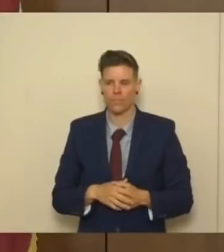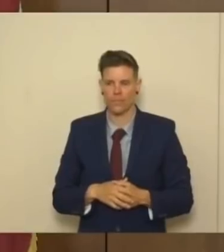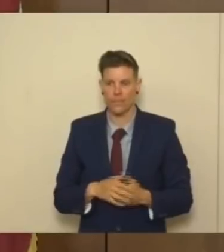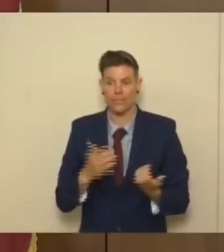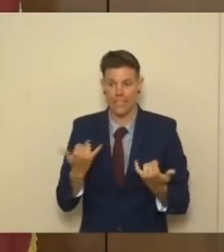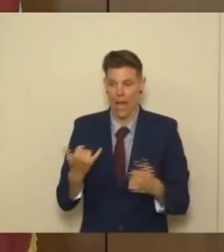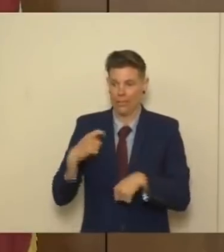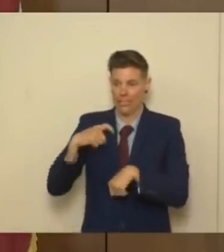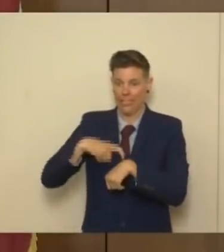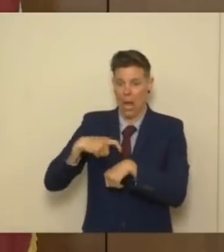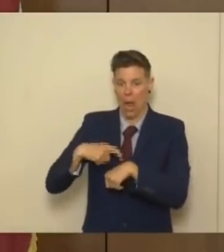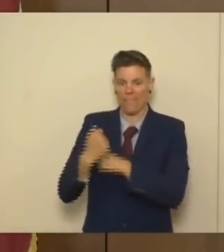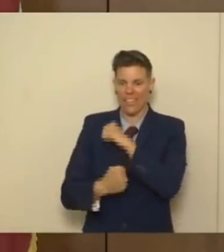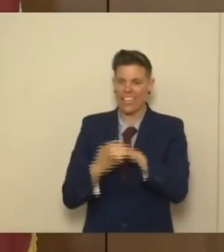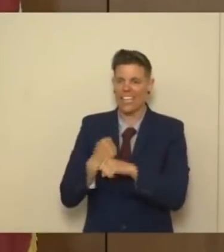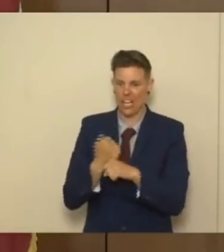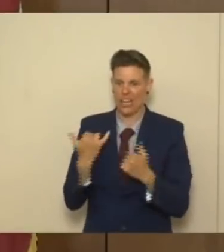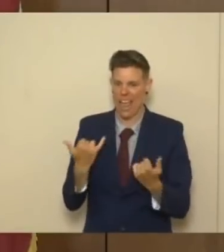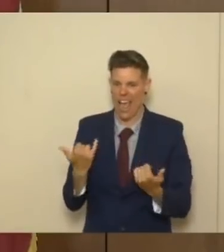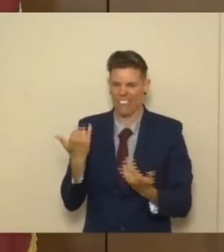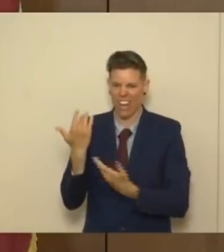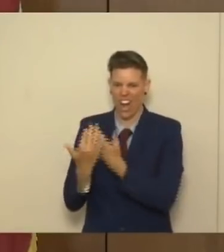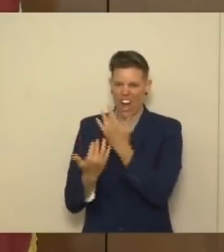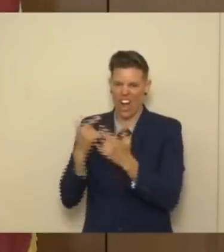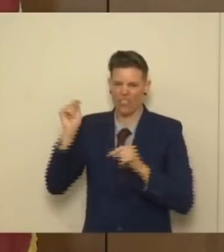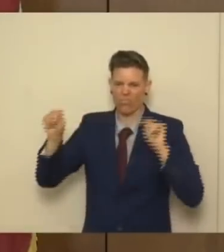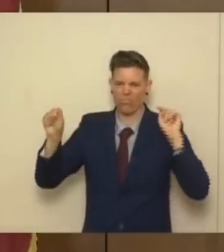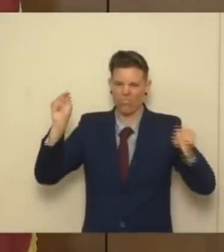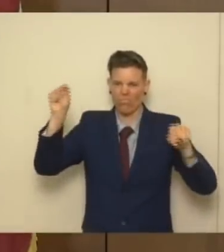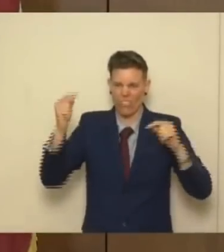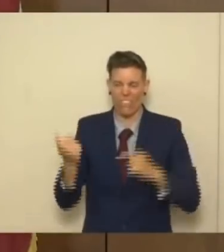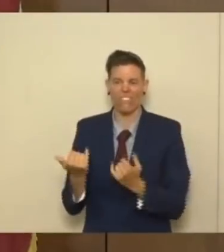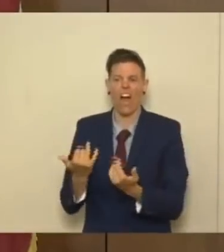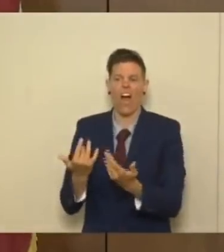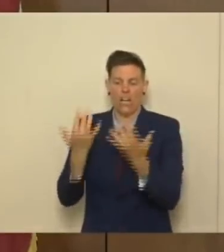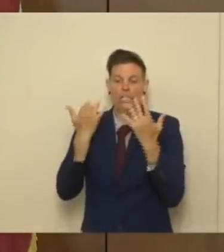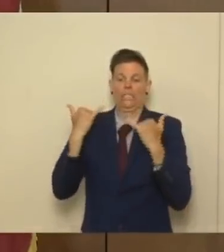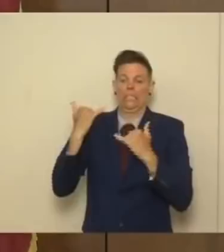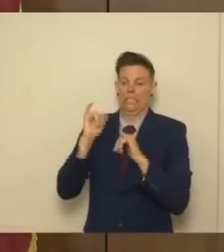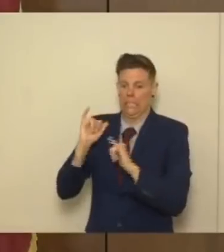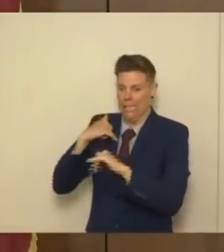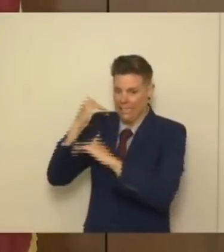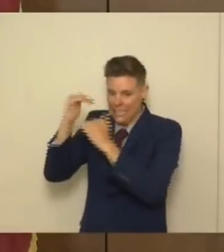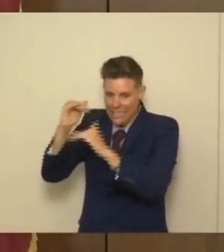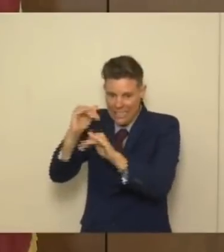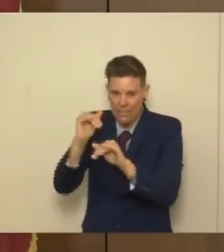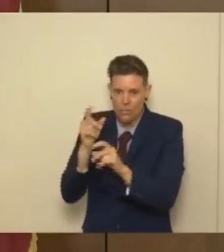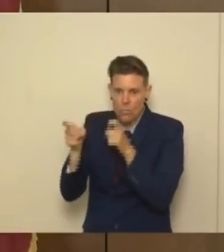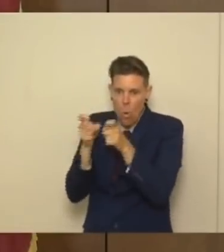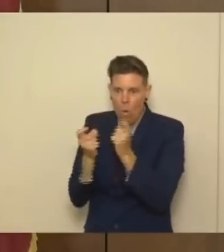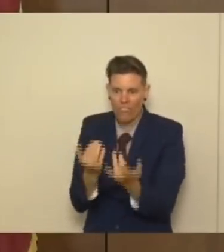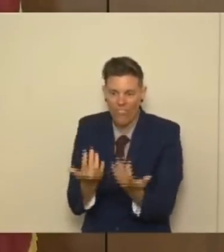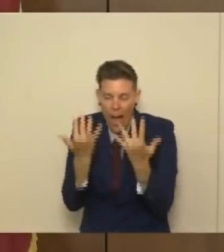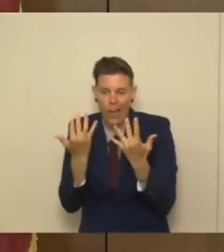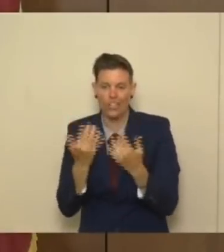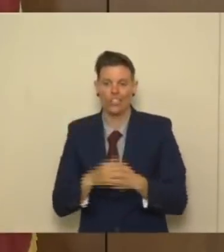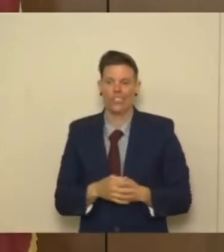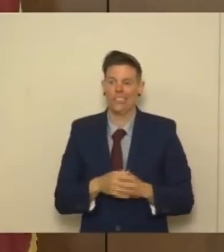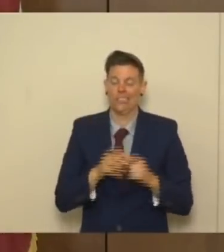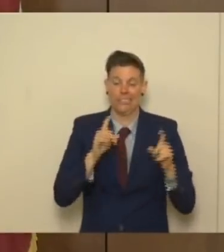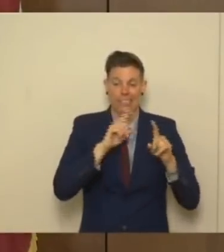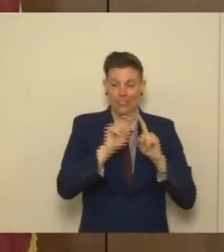in containing. So these are, no governor likes these sets of circumstances. I